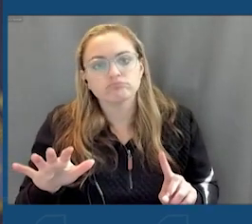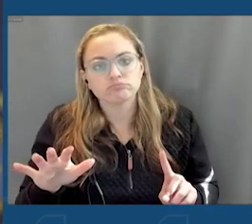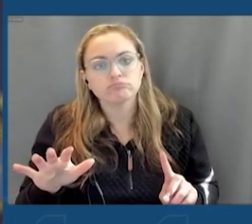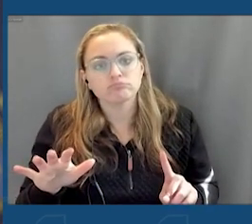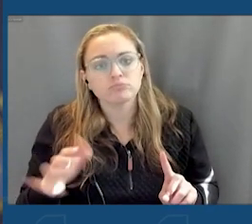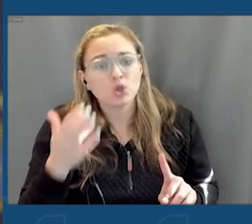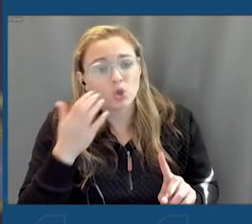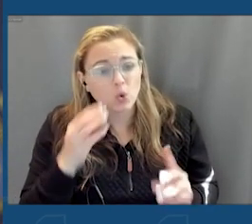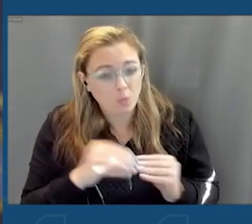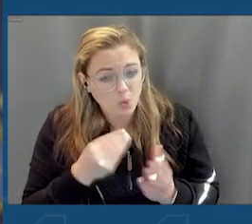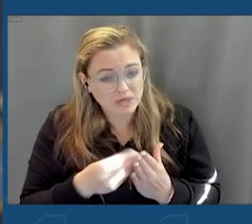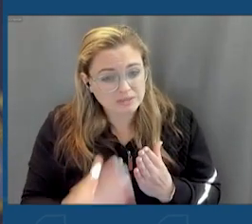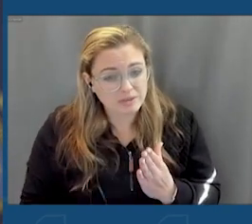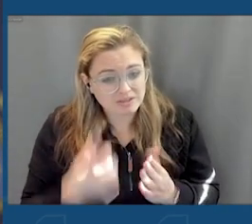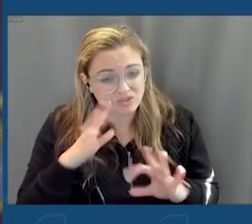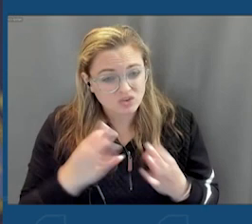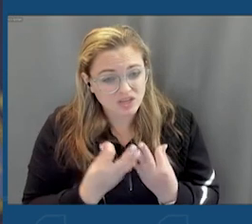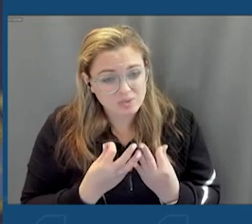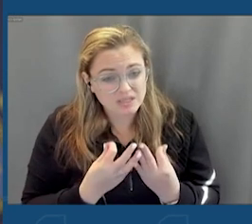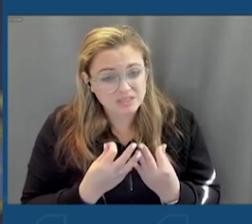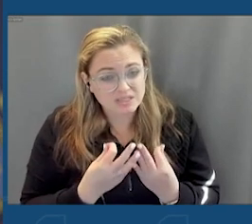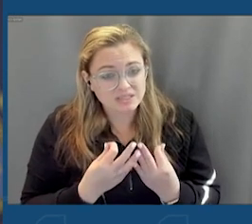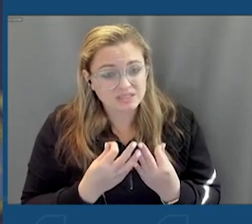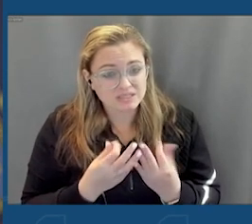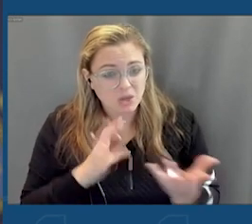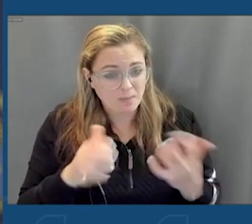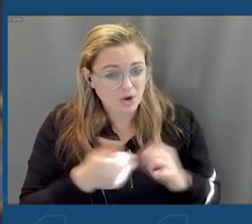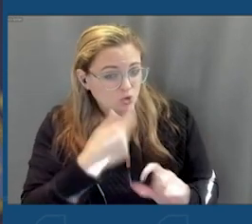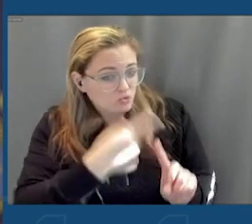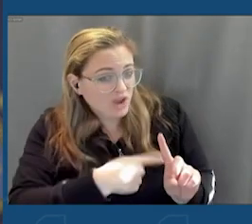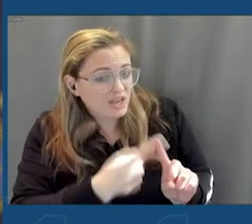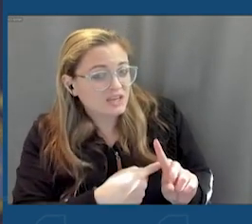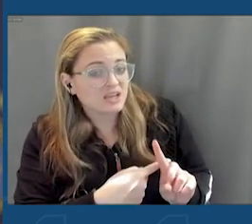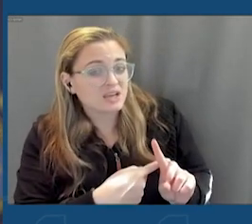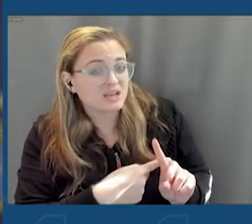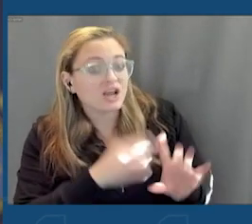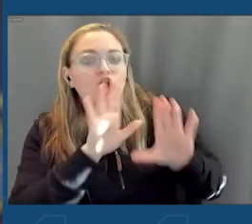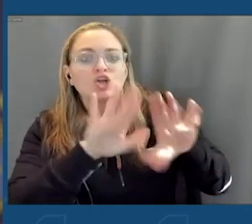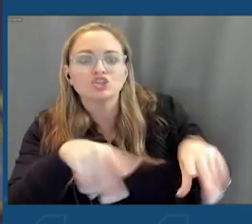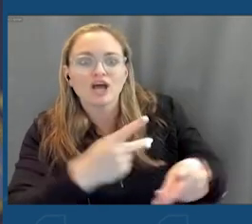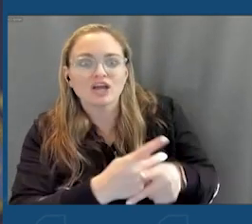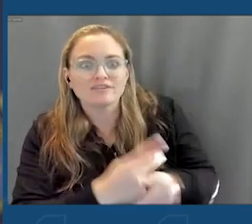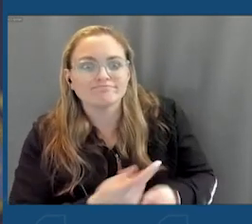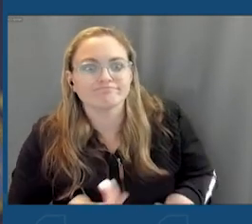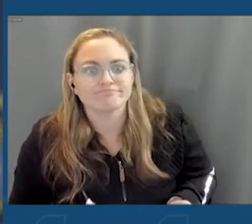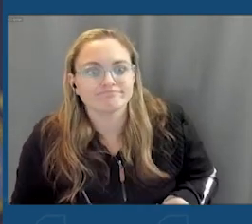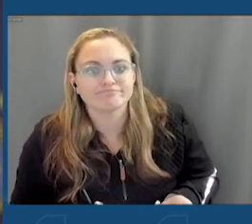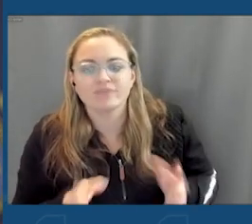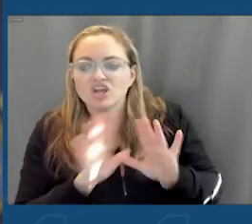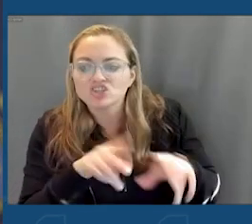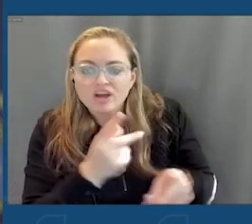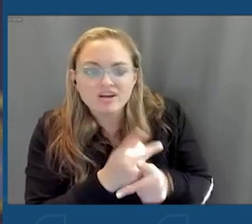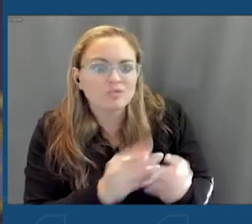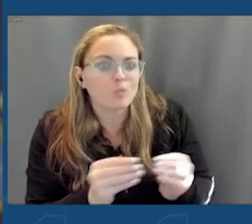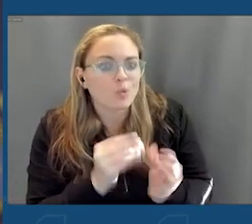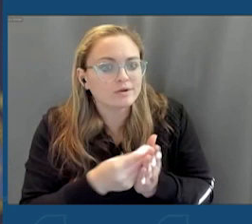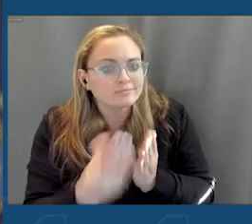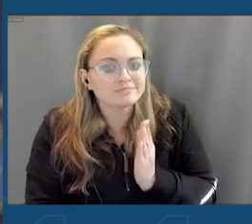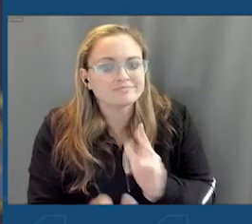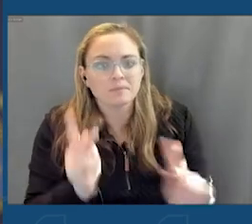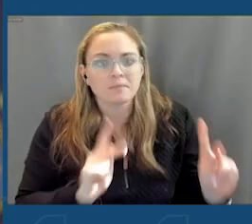more expensive for families than even paying their rent? Childcare. Childcare is more expensive than people's